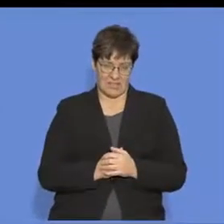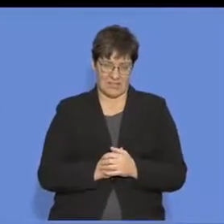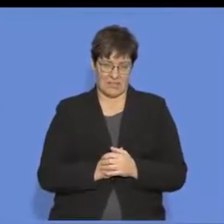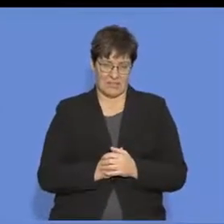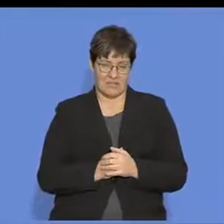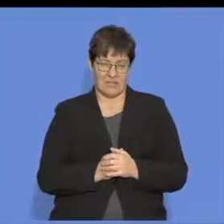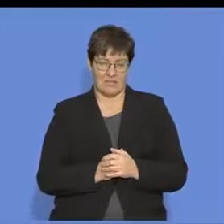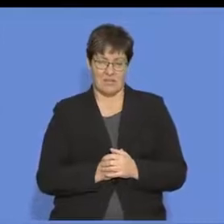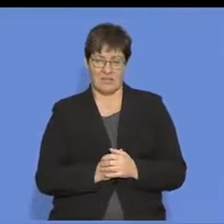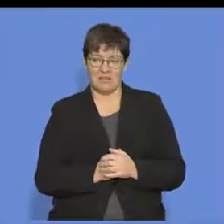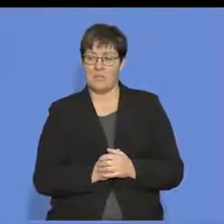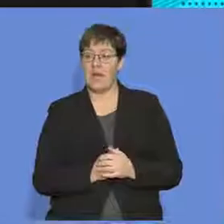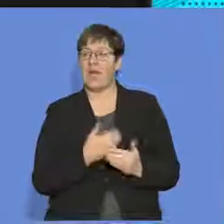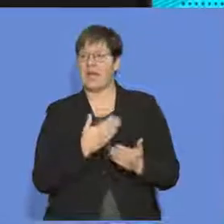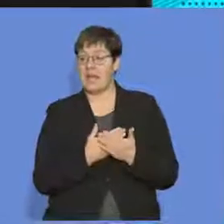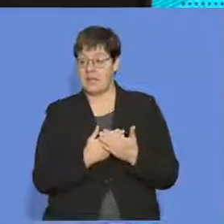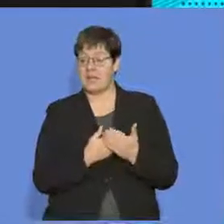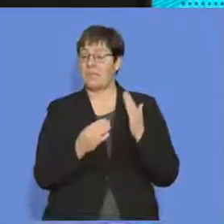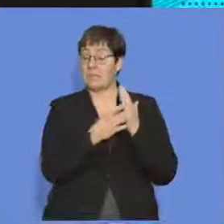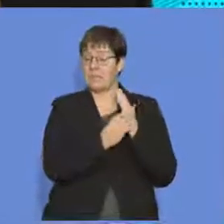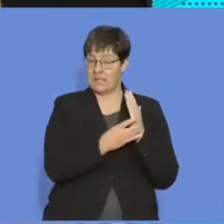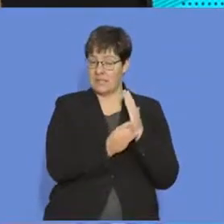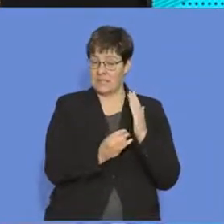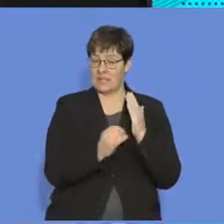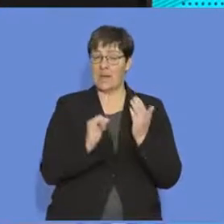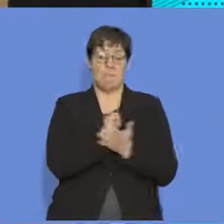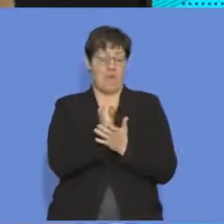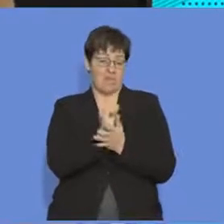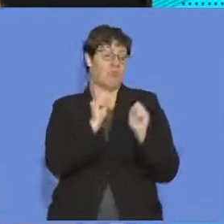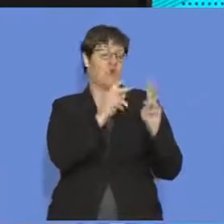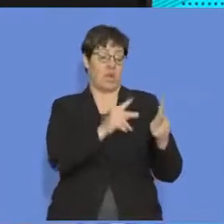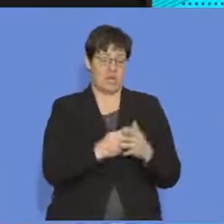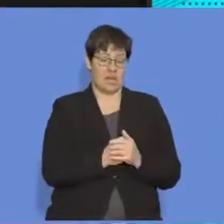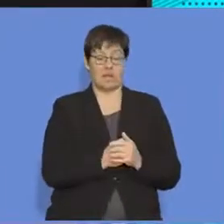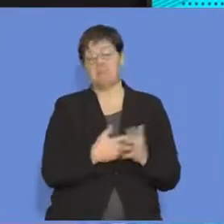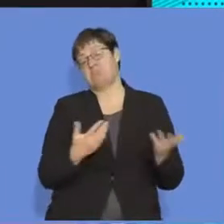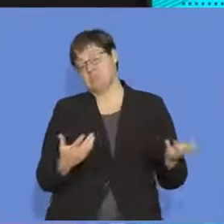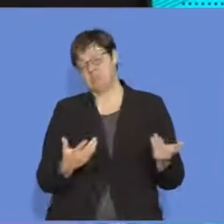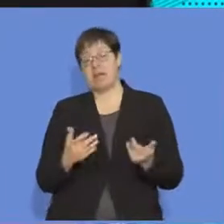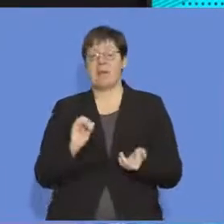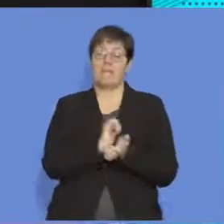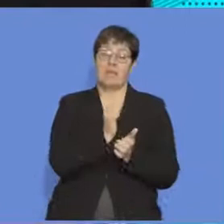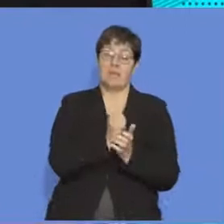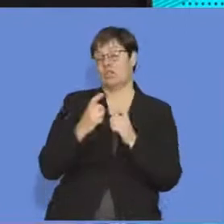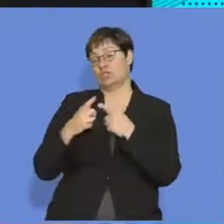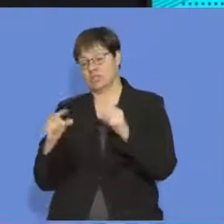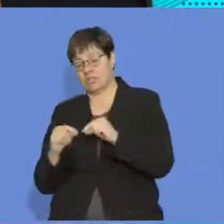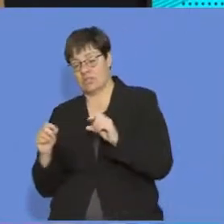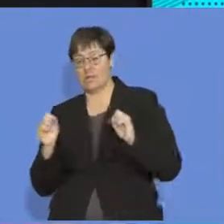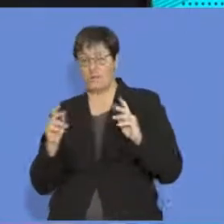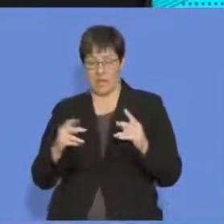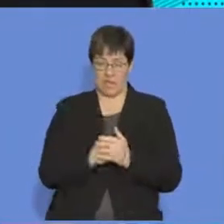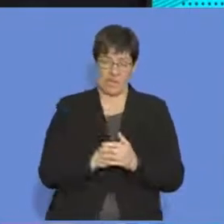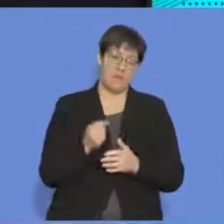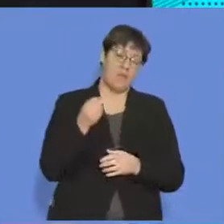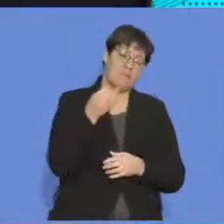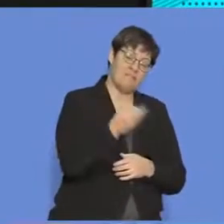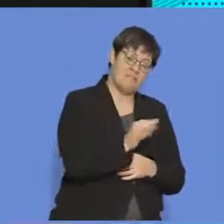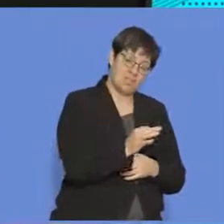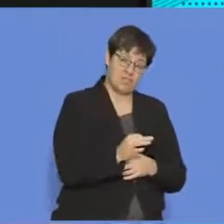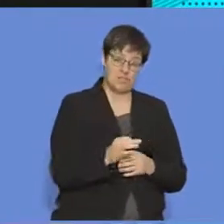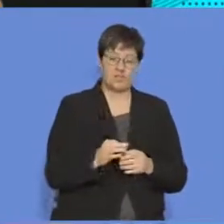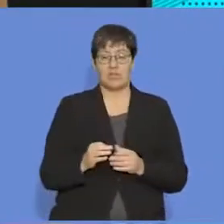that. But I can take meat, mash, that's okay. I can take meat and chips. I can